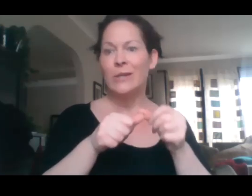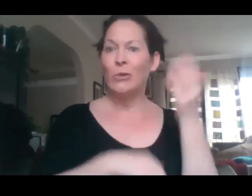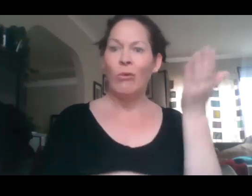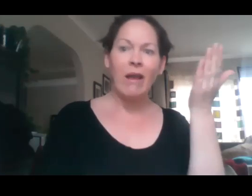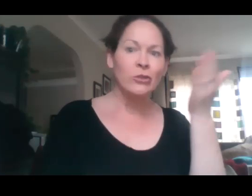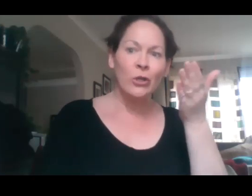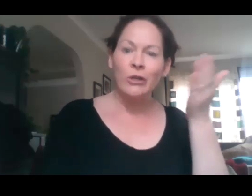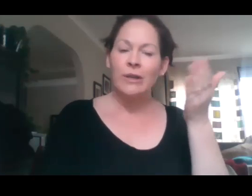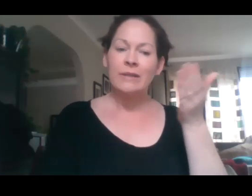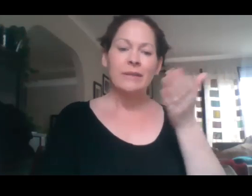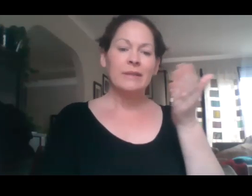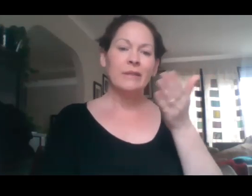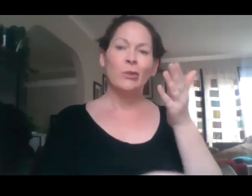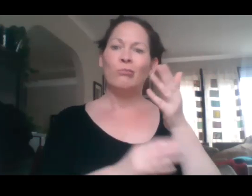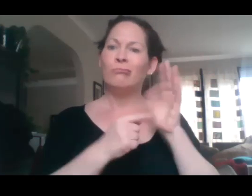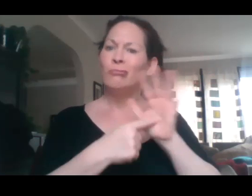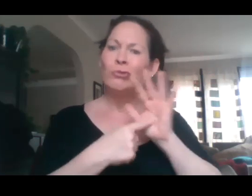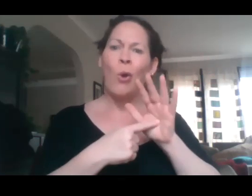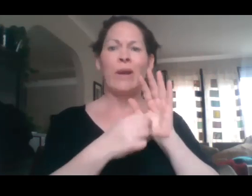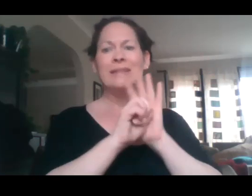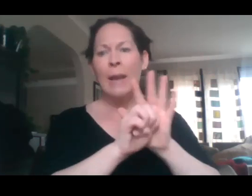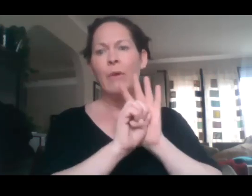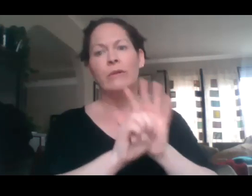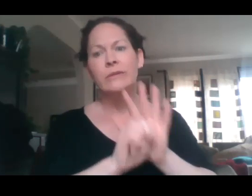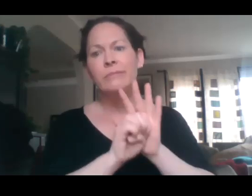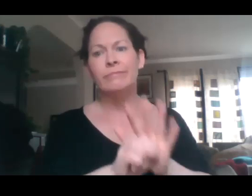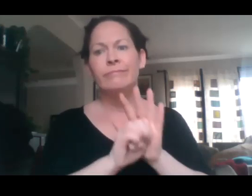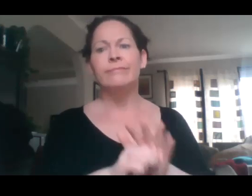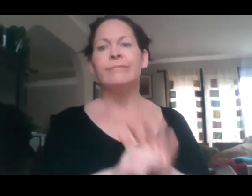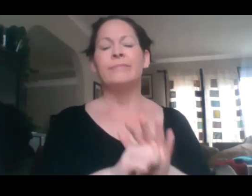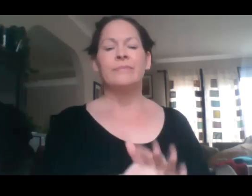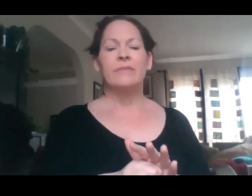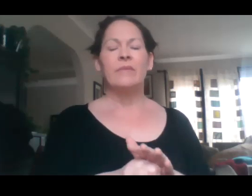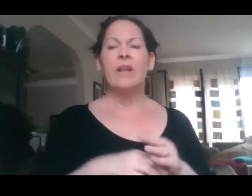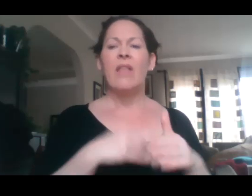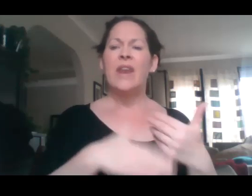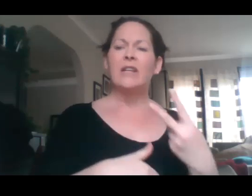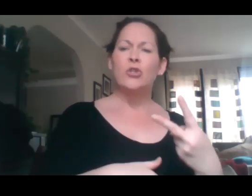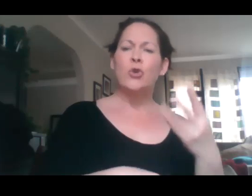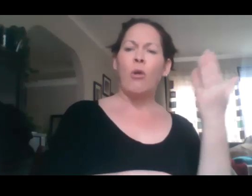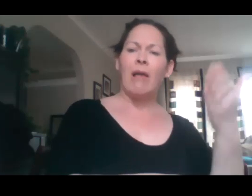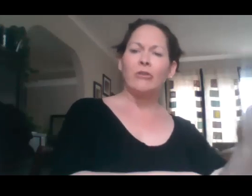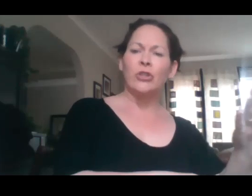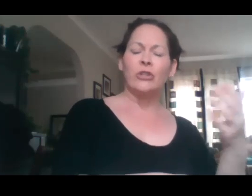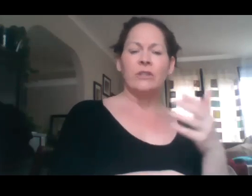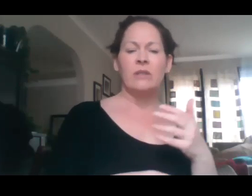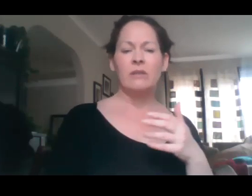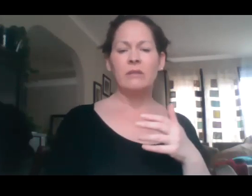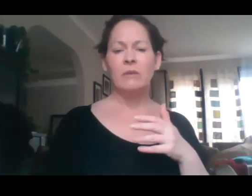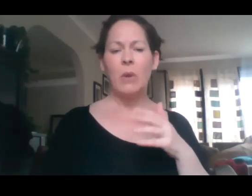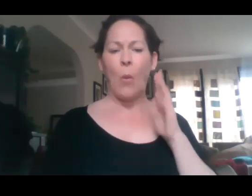lectures to just work over examples. The next two lectures will be example heavy